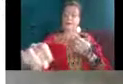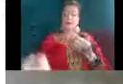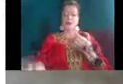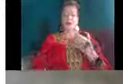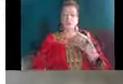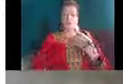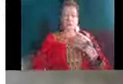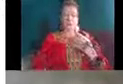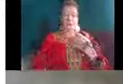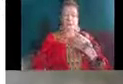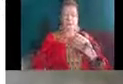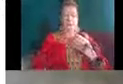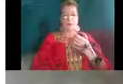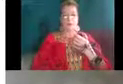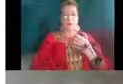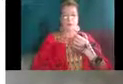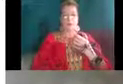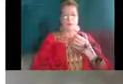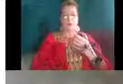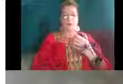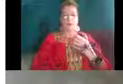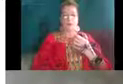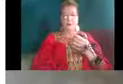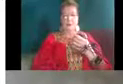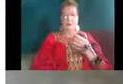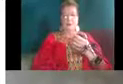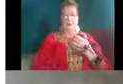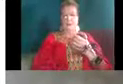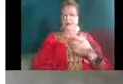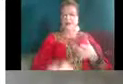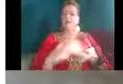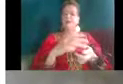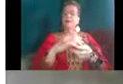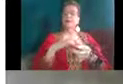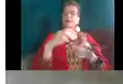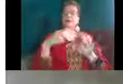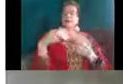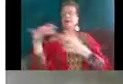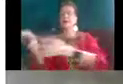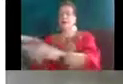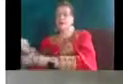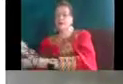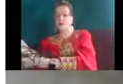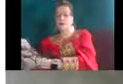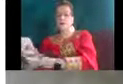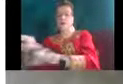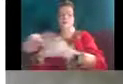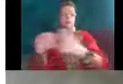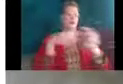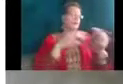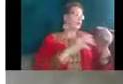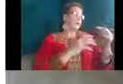so this particular lifeline has a transmitter here and that transmitter goes on the side of a wheelchair